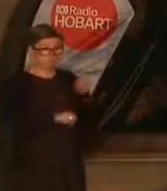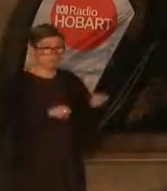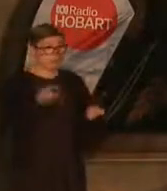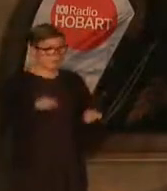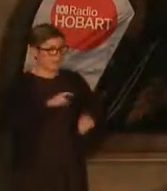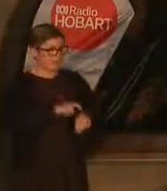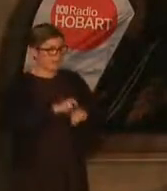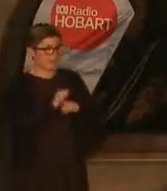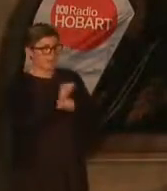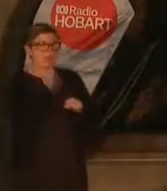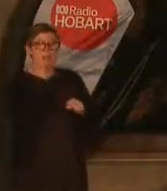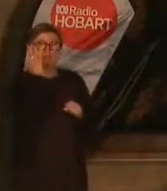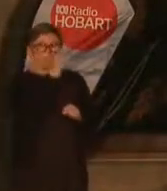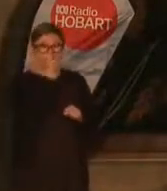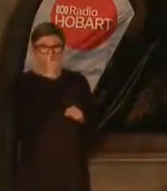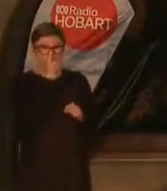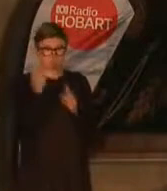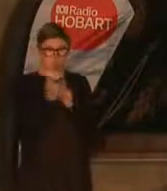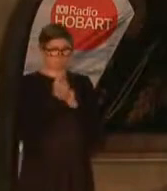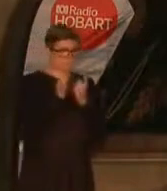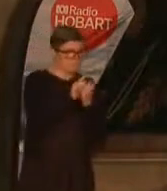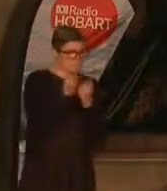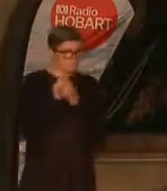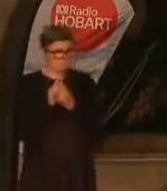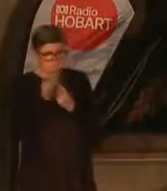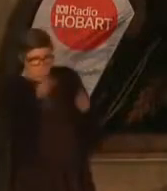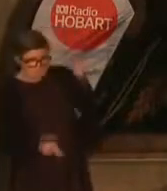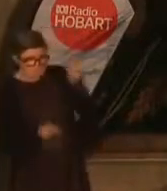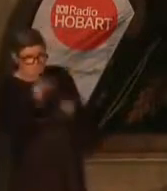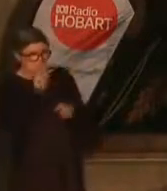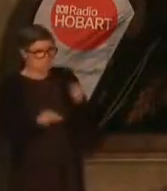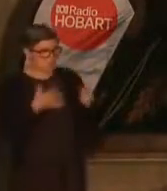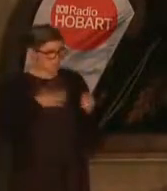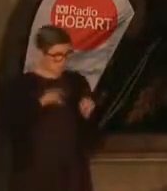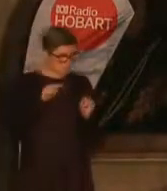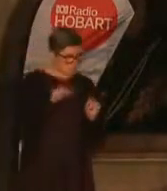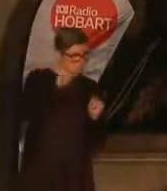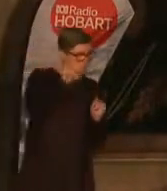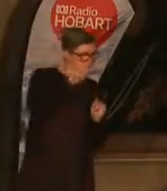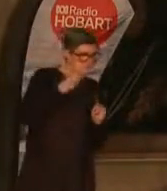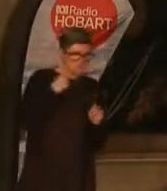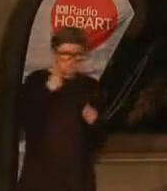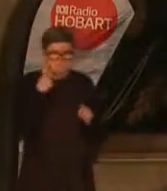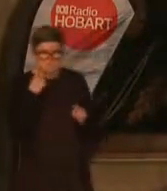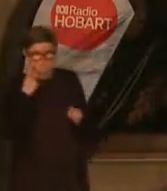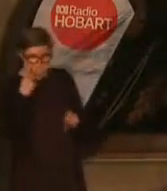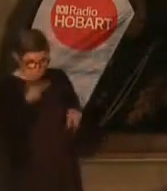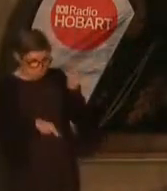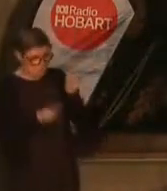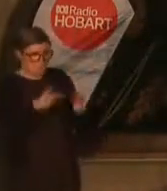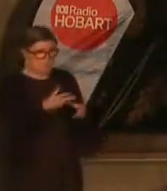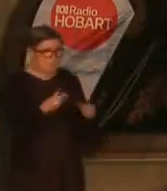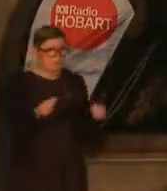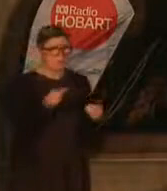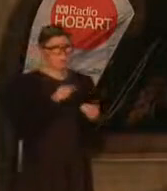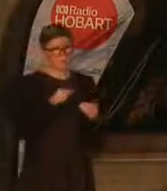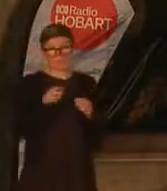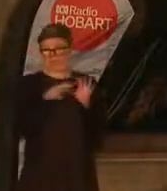and categorised by Western sciences. Really, you know, it was facilitated by colonisation, but it also